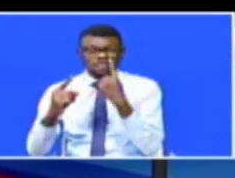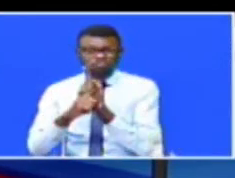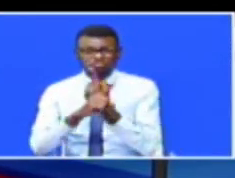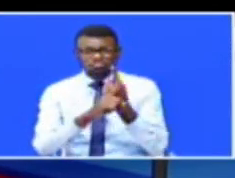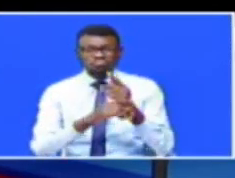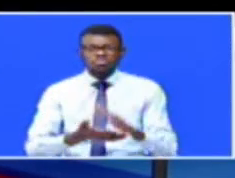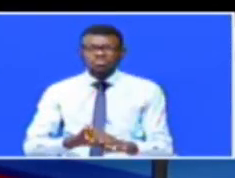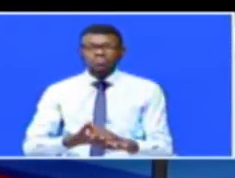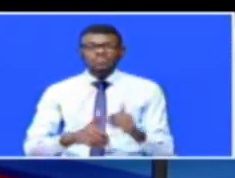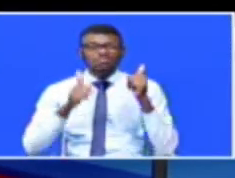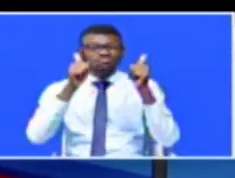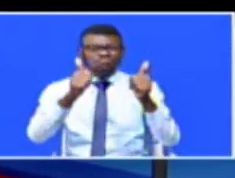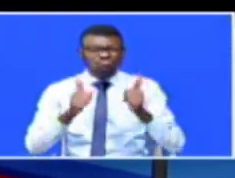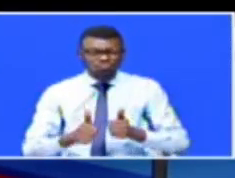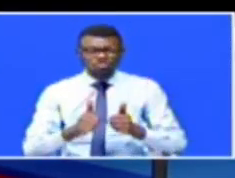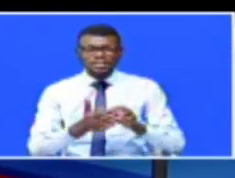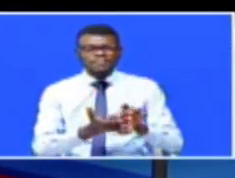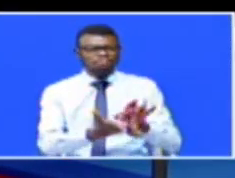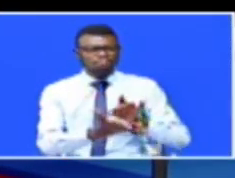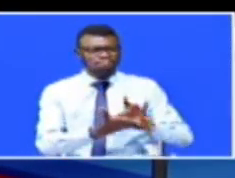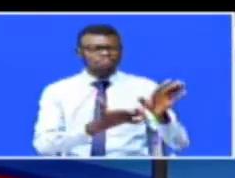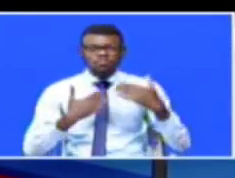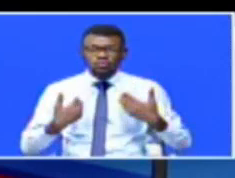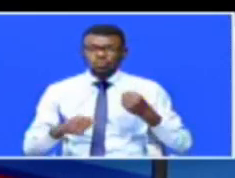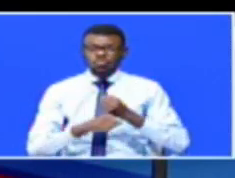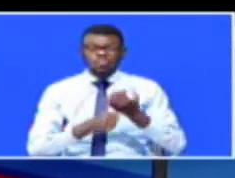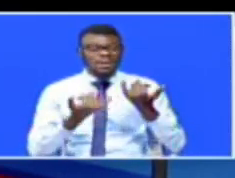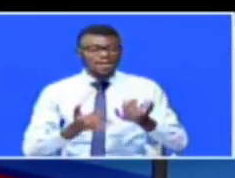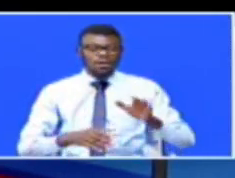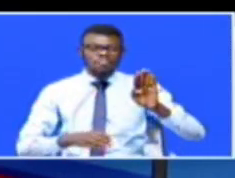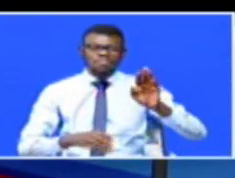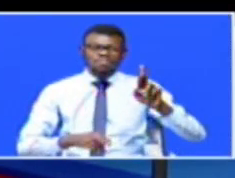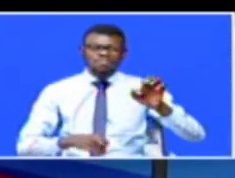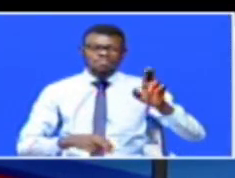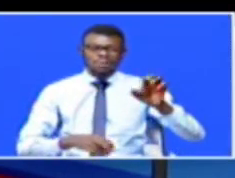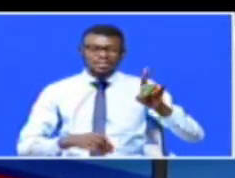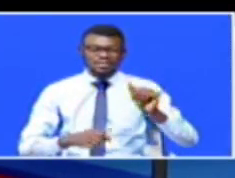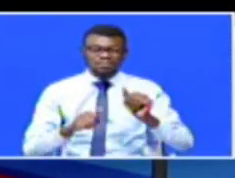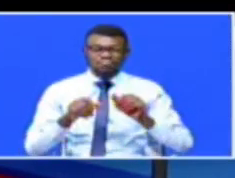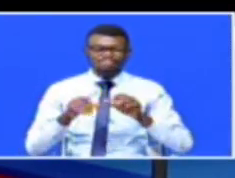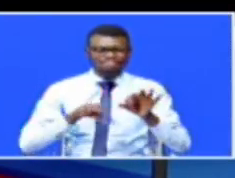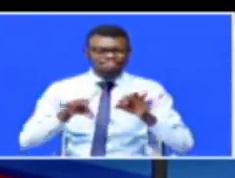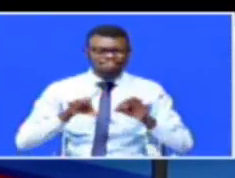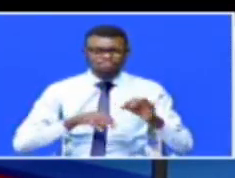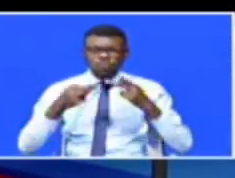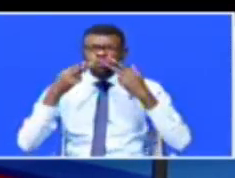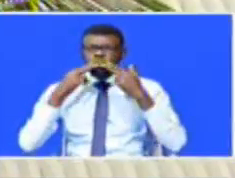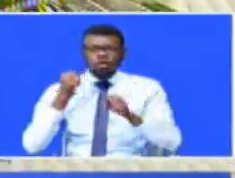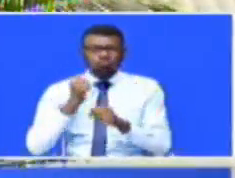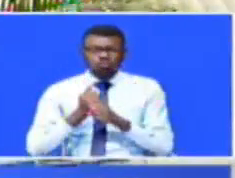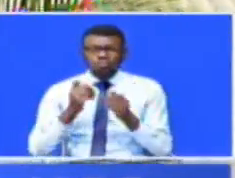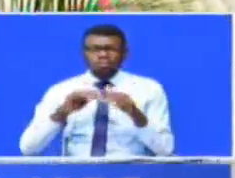issued redundancy notices. Here now is Brenda Kirubo on the state of employment in the hotel sector.